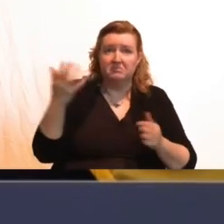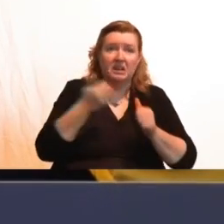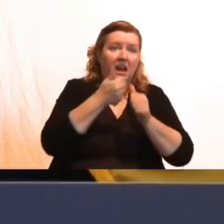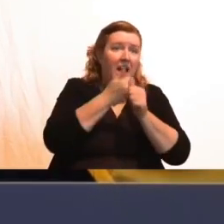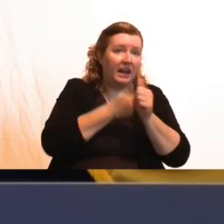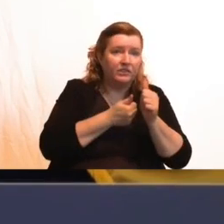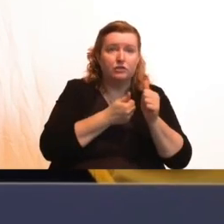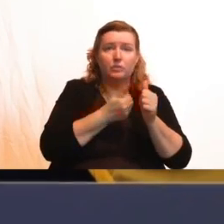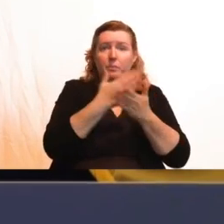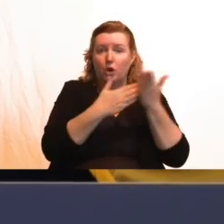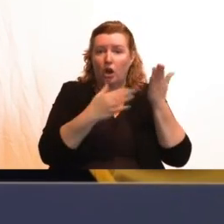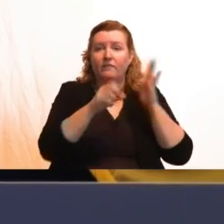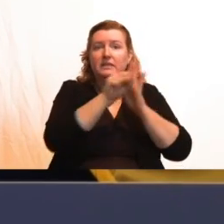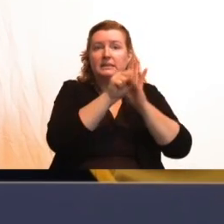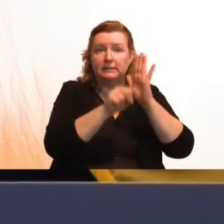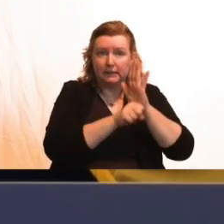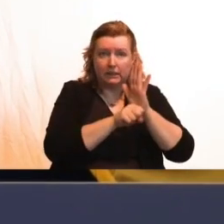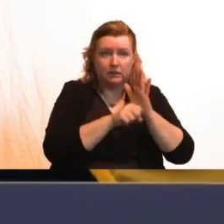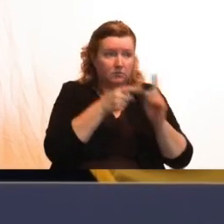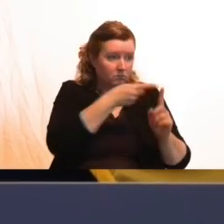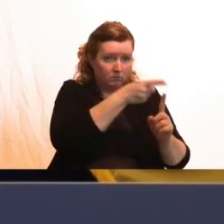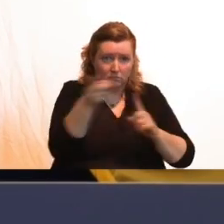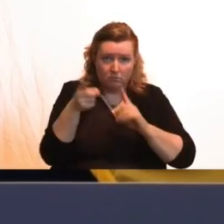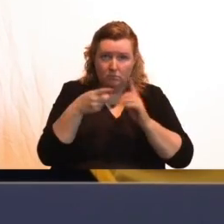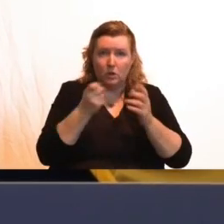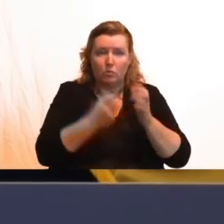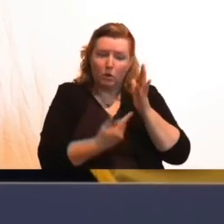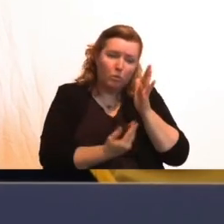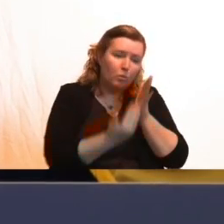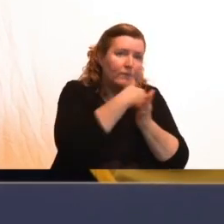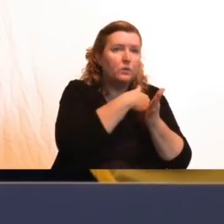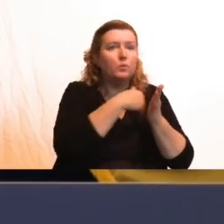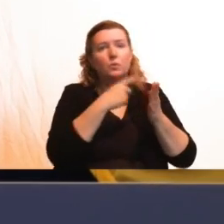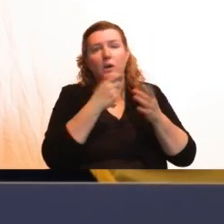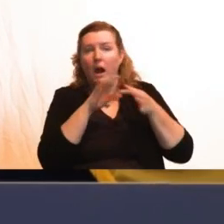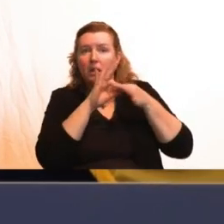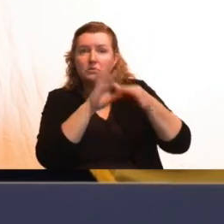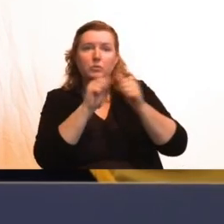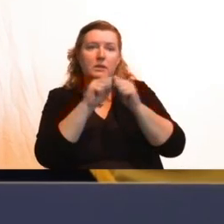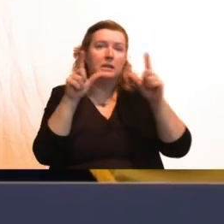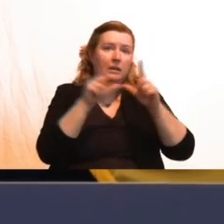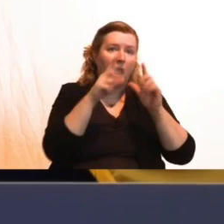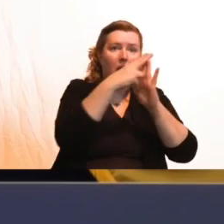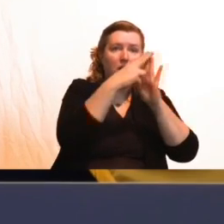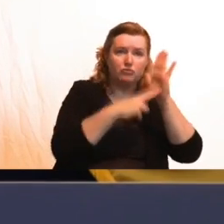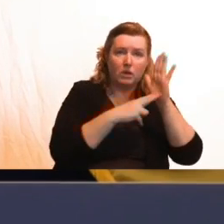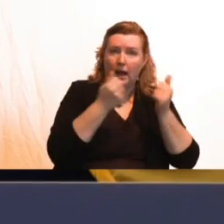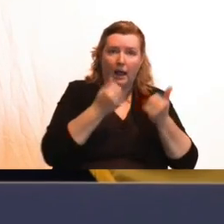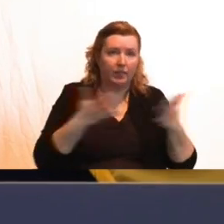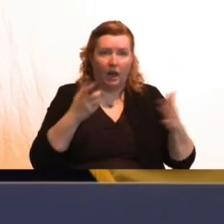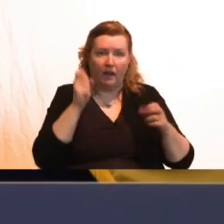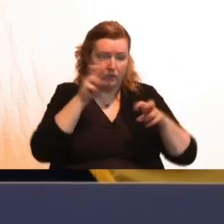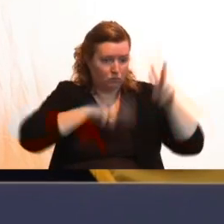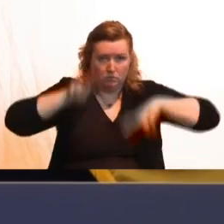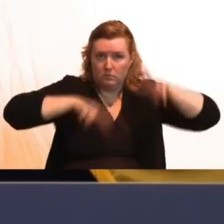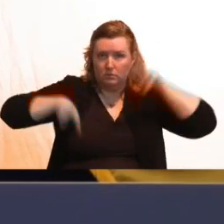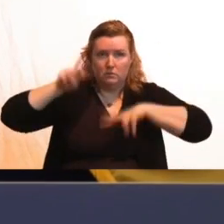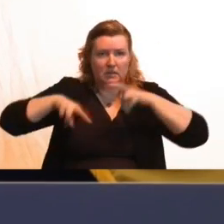licenses, contracts, other relationships. We want to take the relationships with anything Russia to